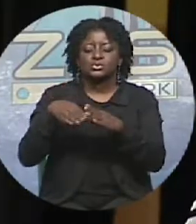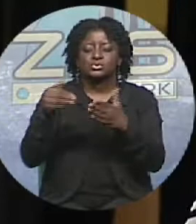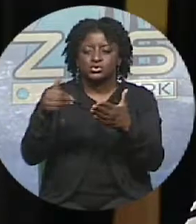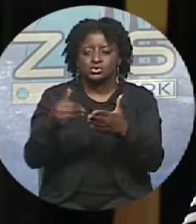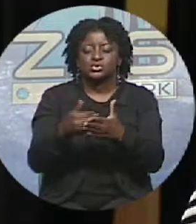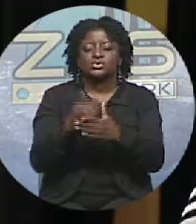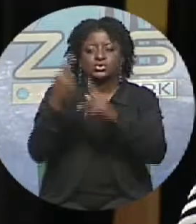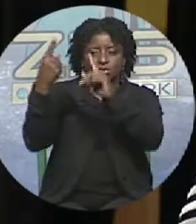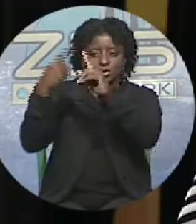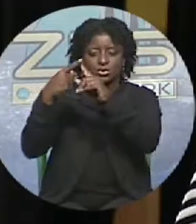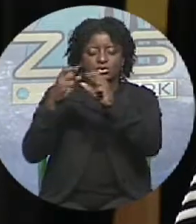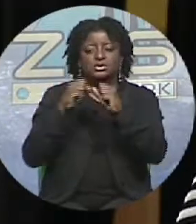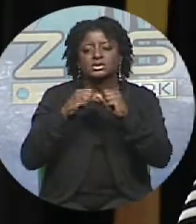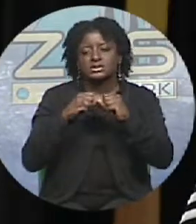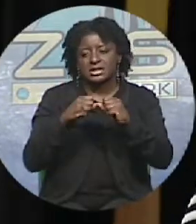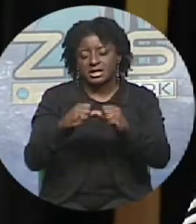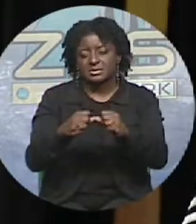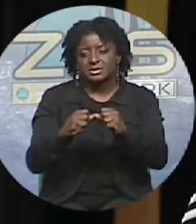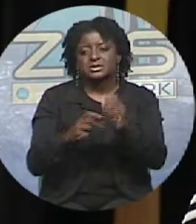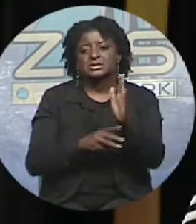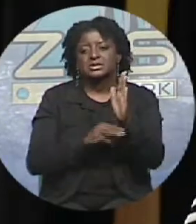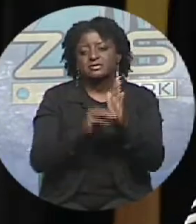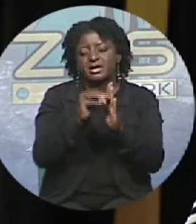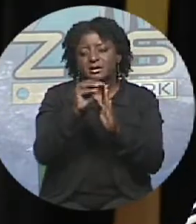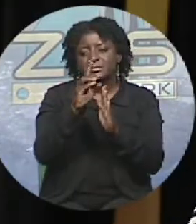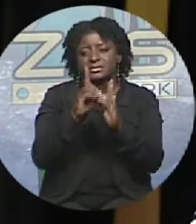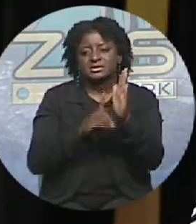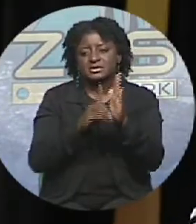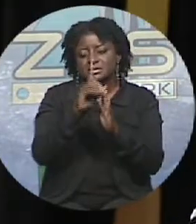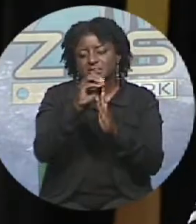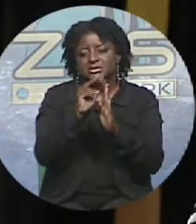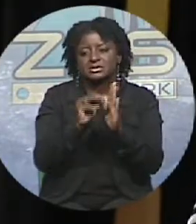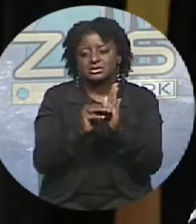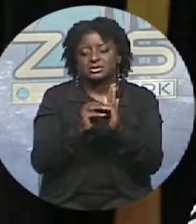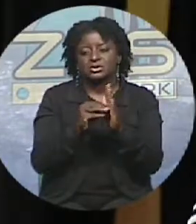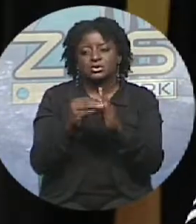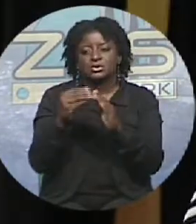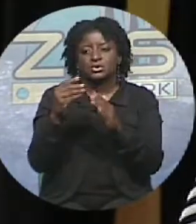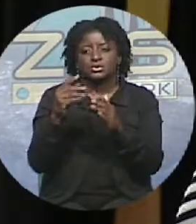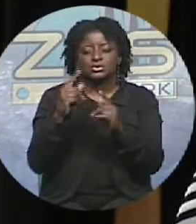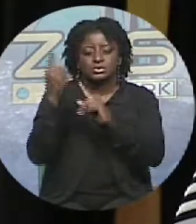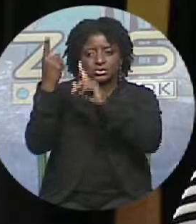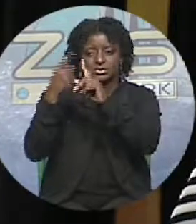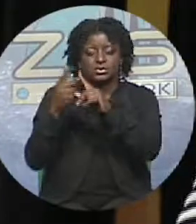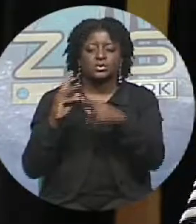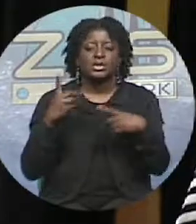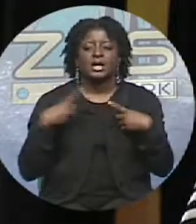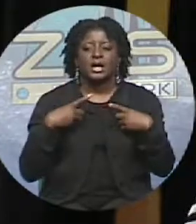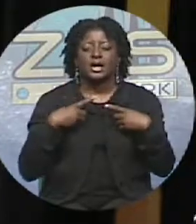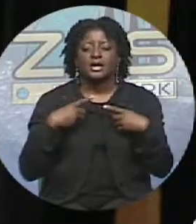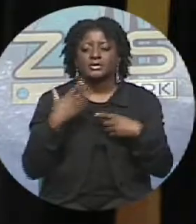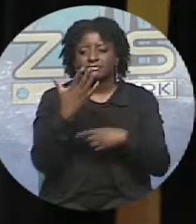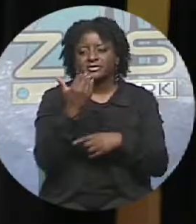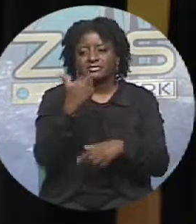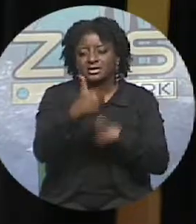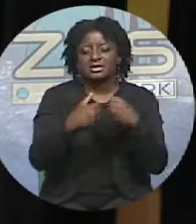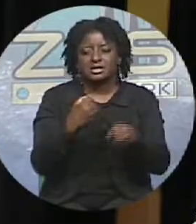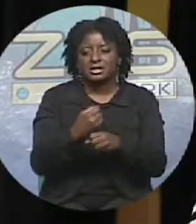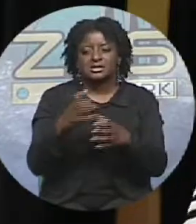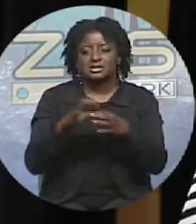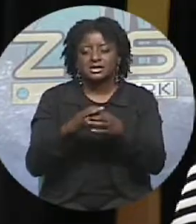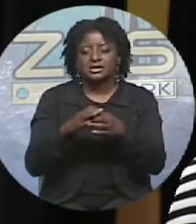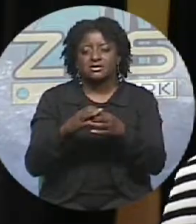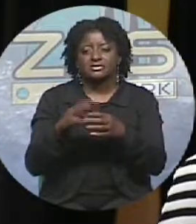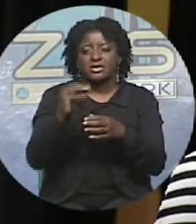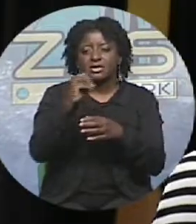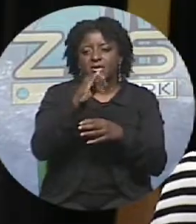Development Goals. Unfortunately, we had 15 years of the Millennium Goals and we did not meet any of those goals. And